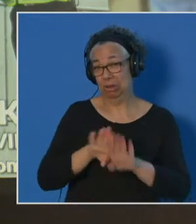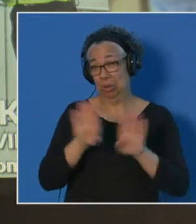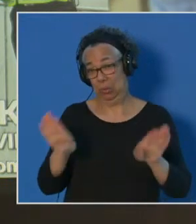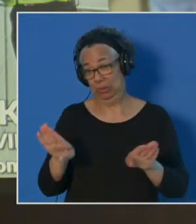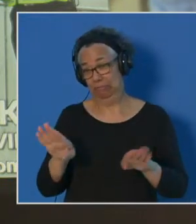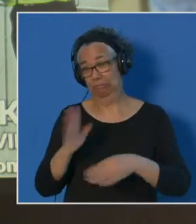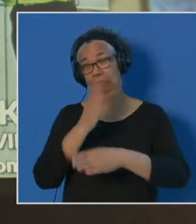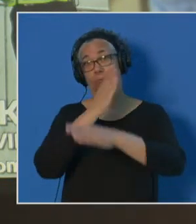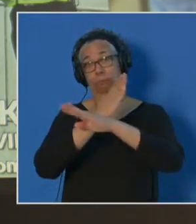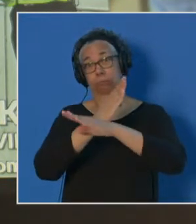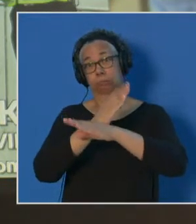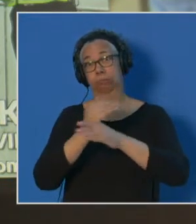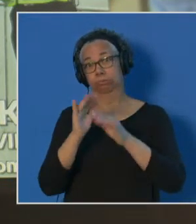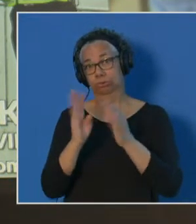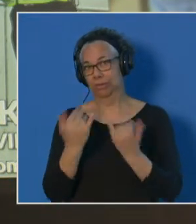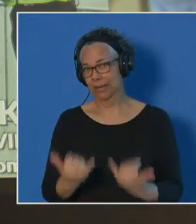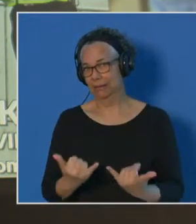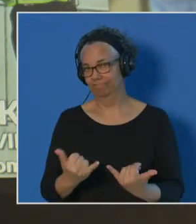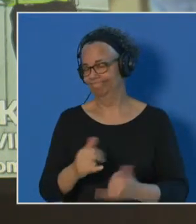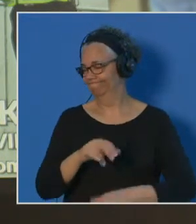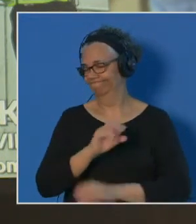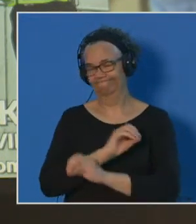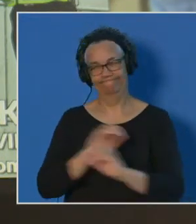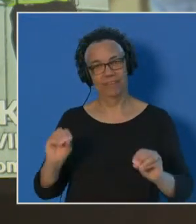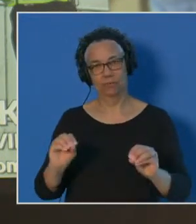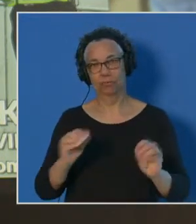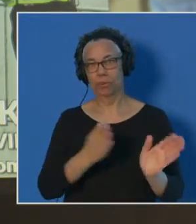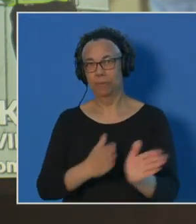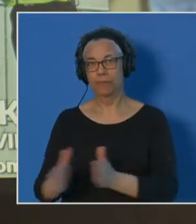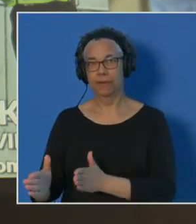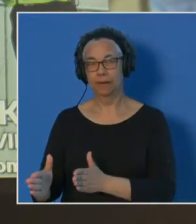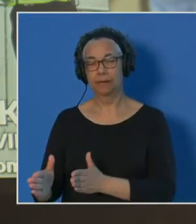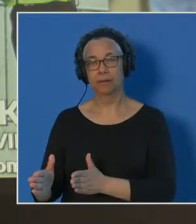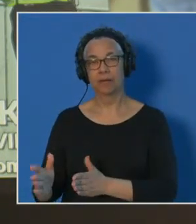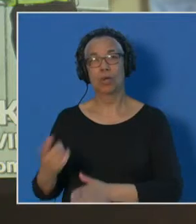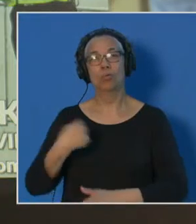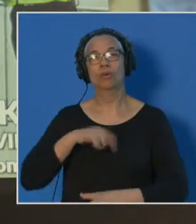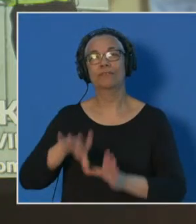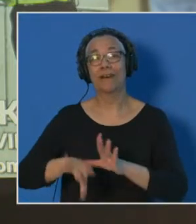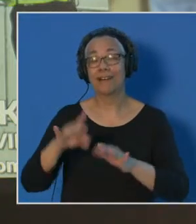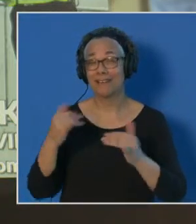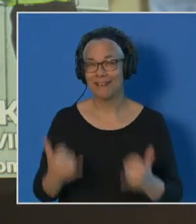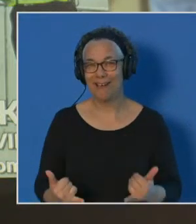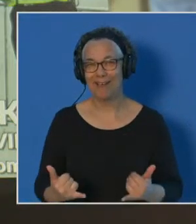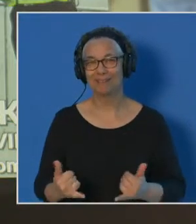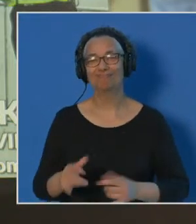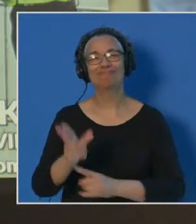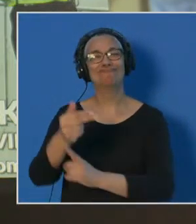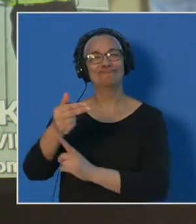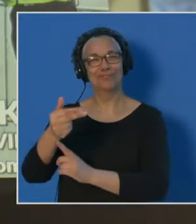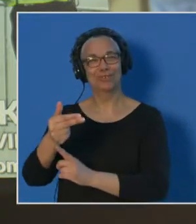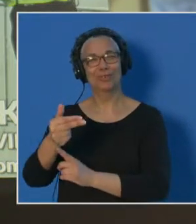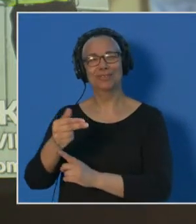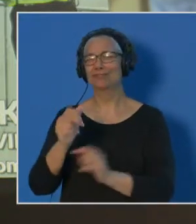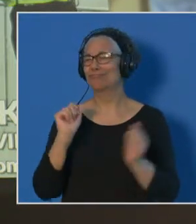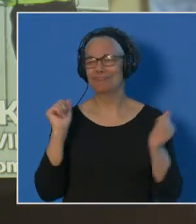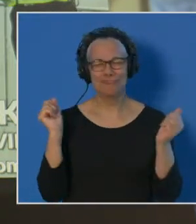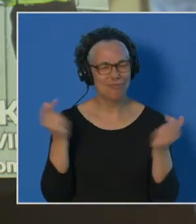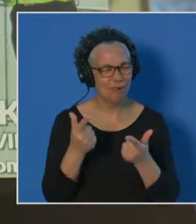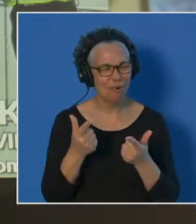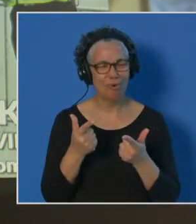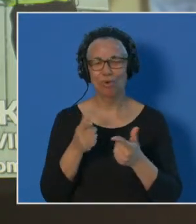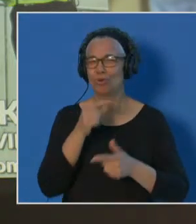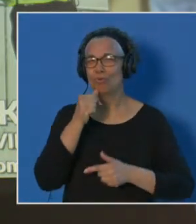today, then it doesn't give anybody preparation time. So what we'll find now is that now the hotels and everyone else